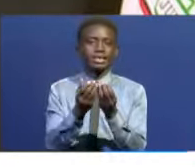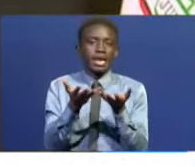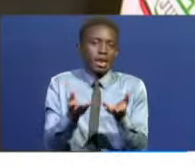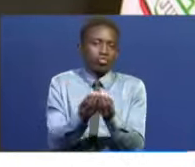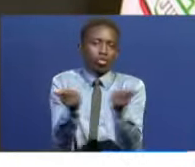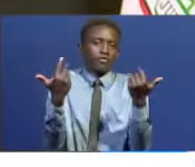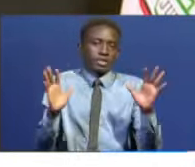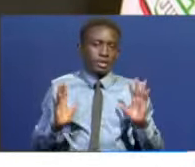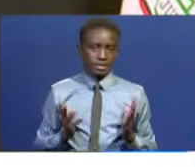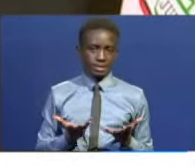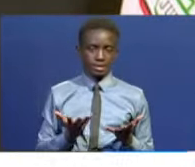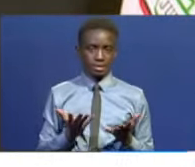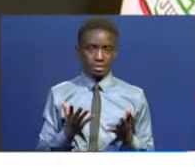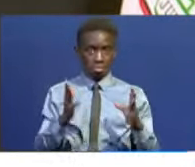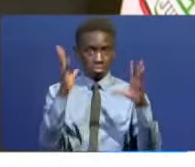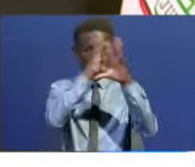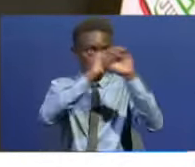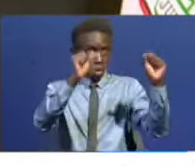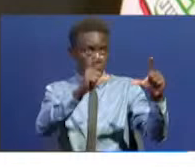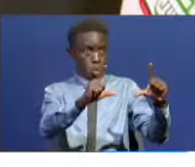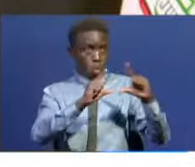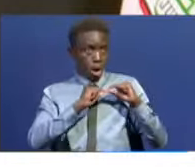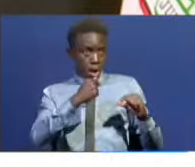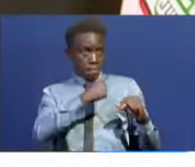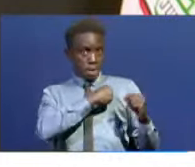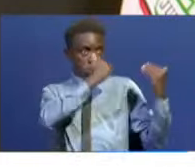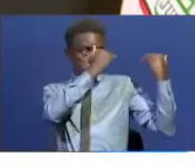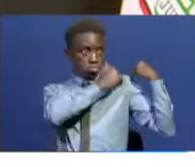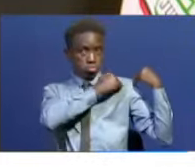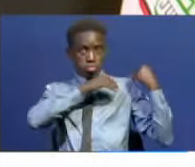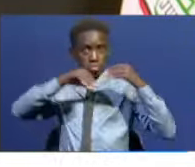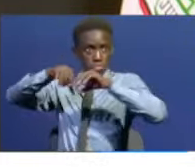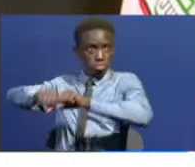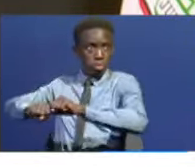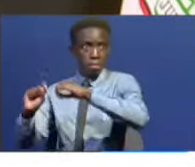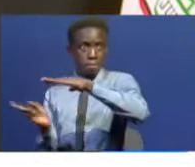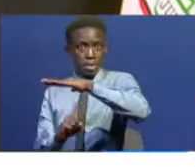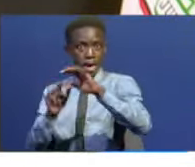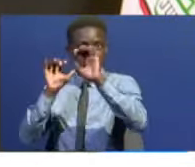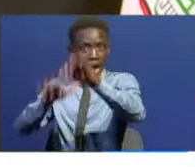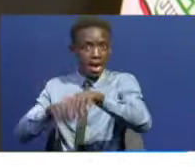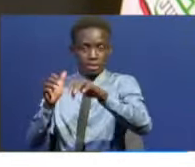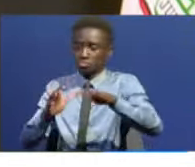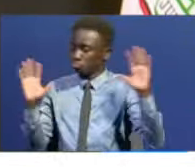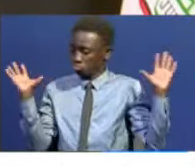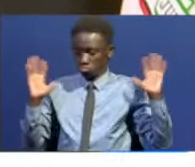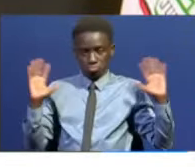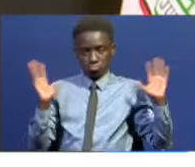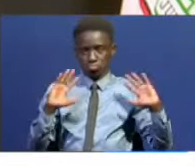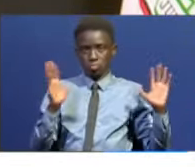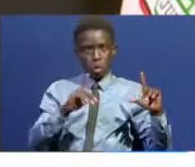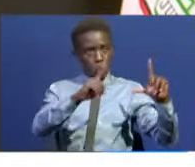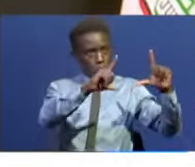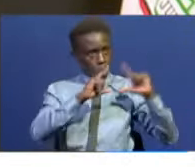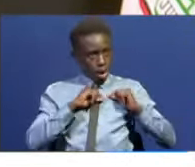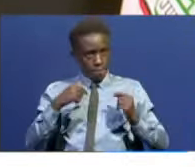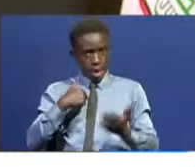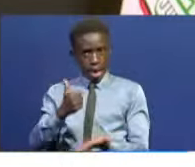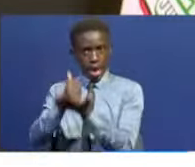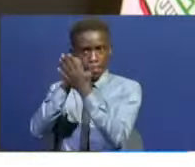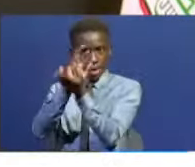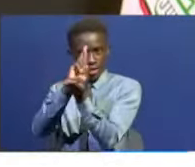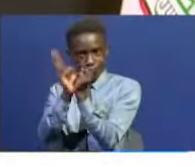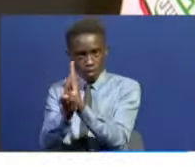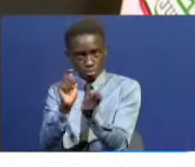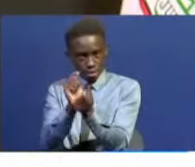to take over the affairs of the Ministry of Agriculture. He asked me to spearhead tea reforms. I did the tea conference in